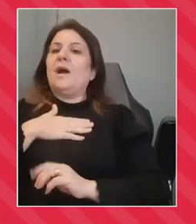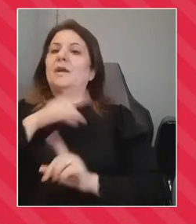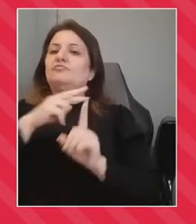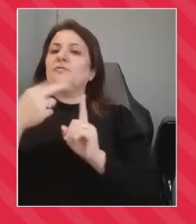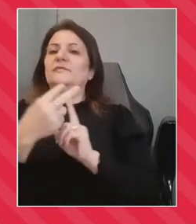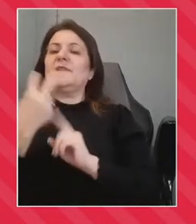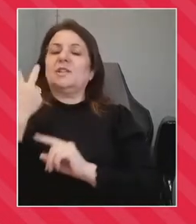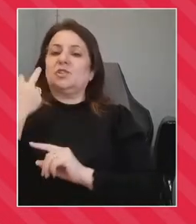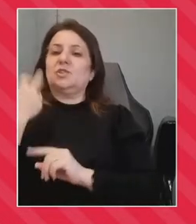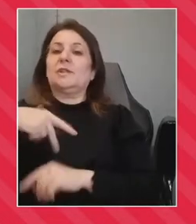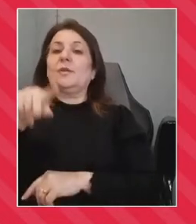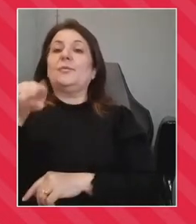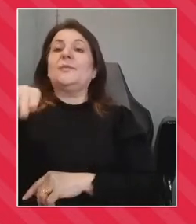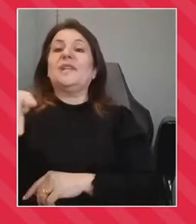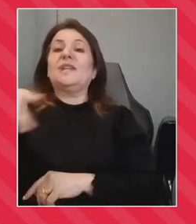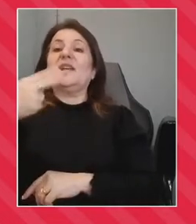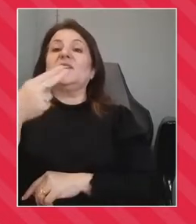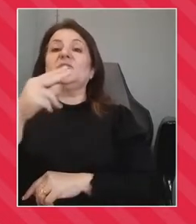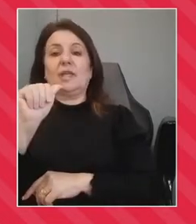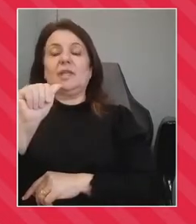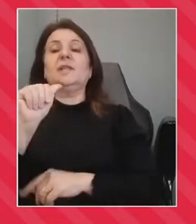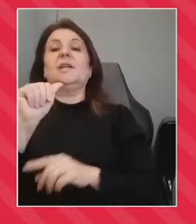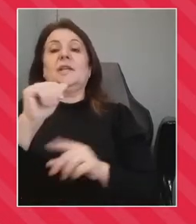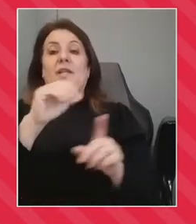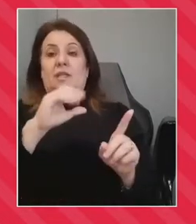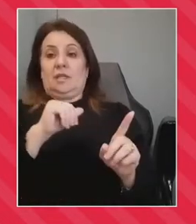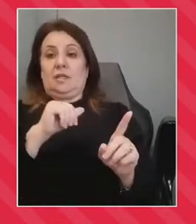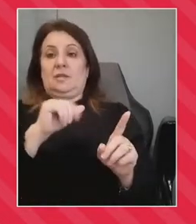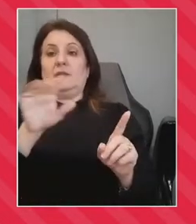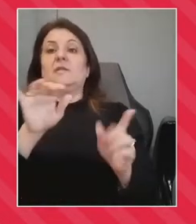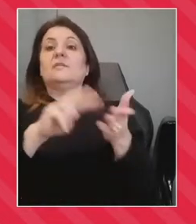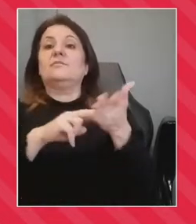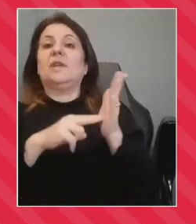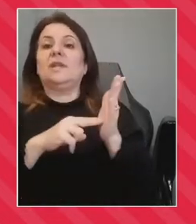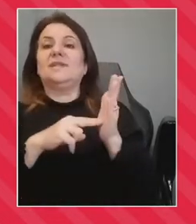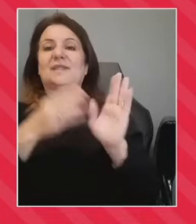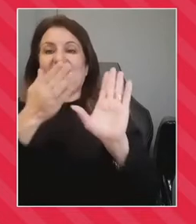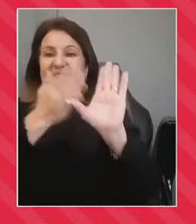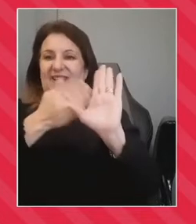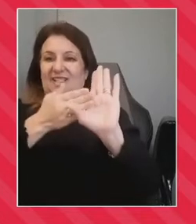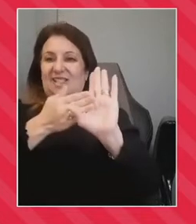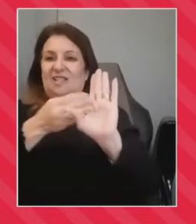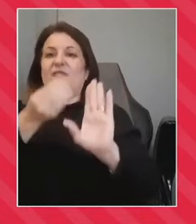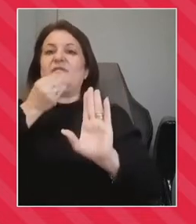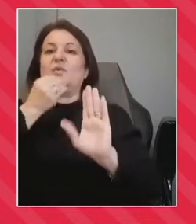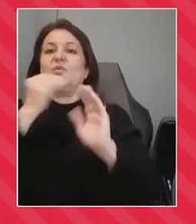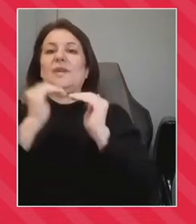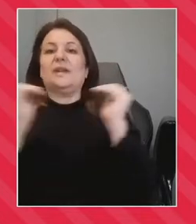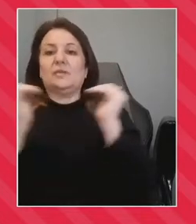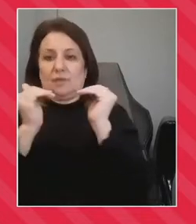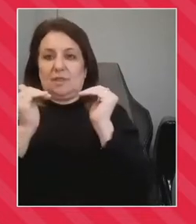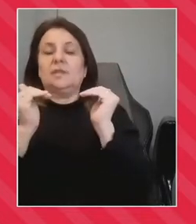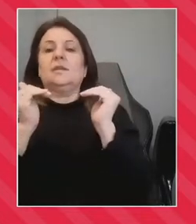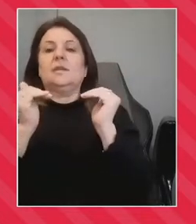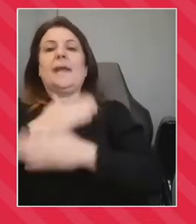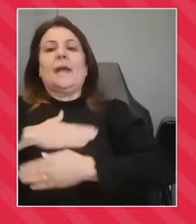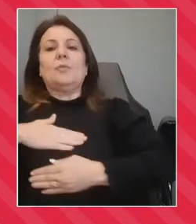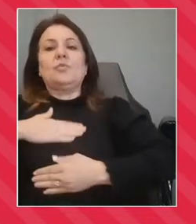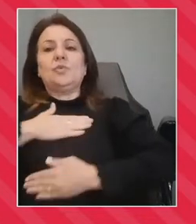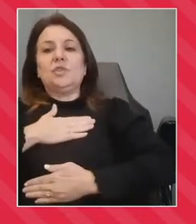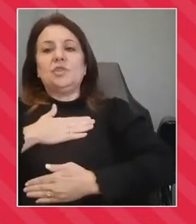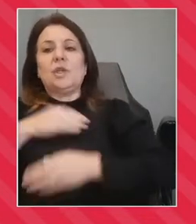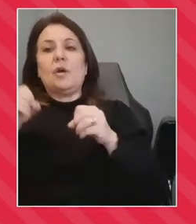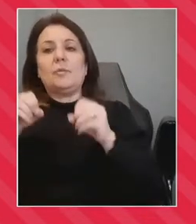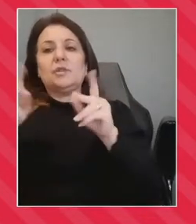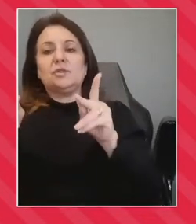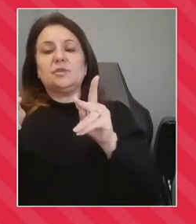PHA are very closely aligned when it comes to this idea of food equity, and appreciate the opportunity to reflect on your new